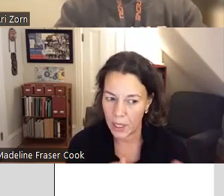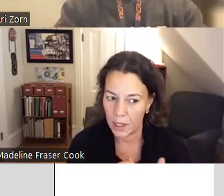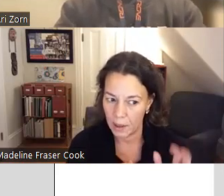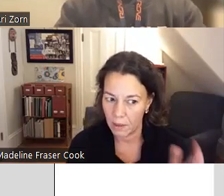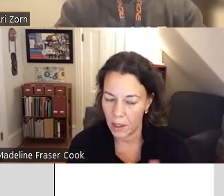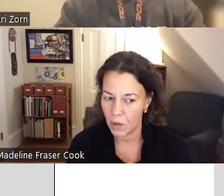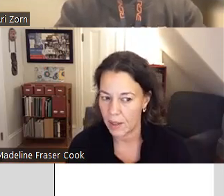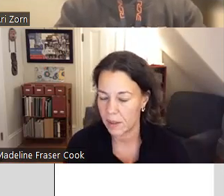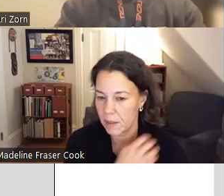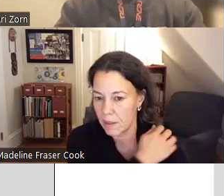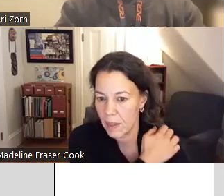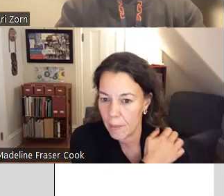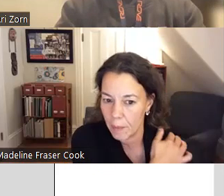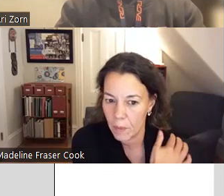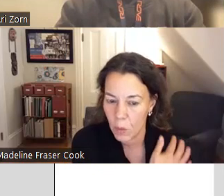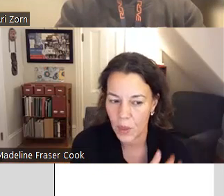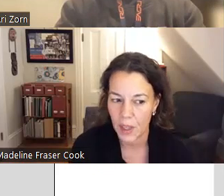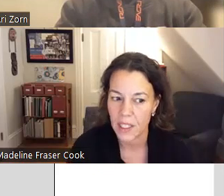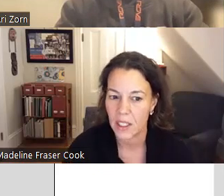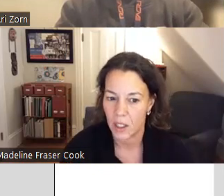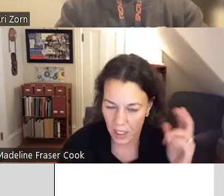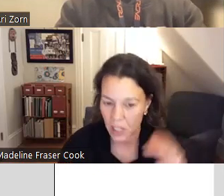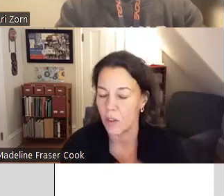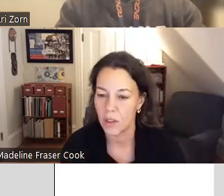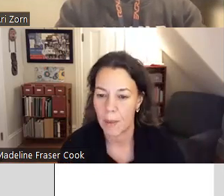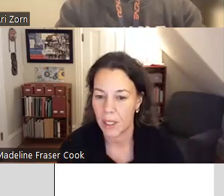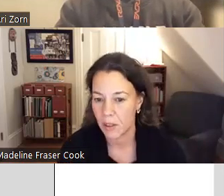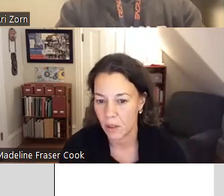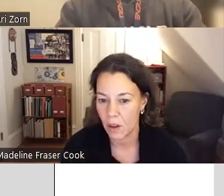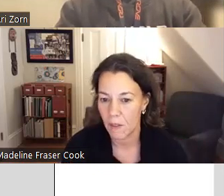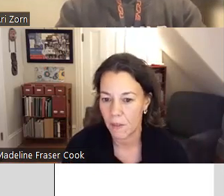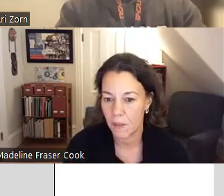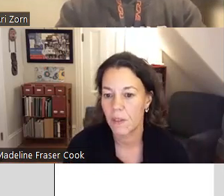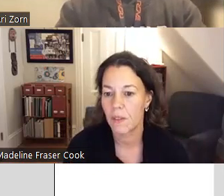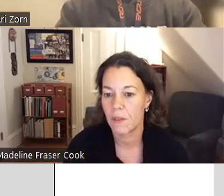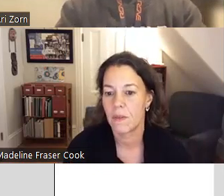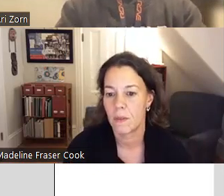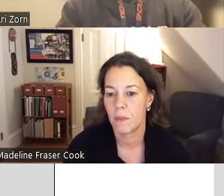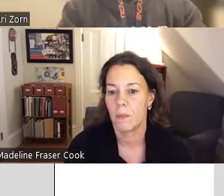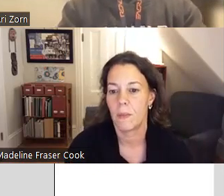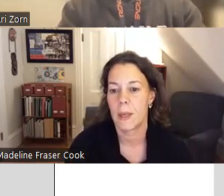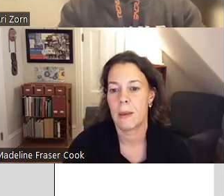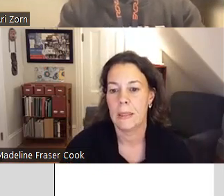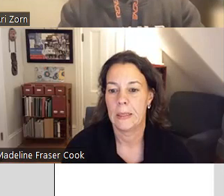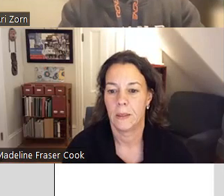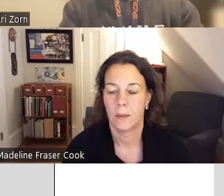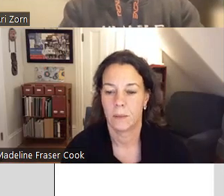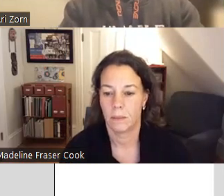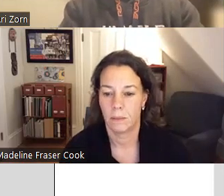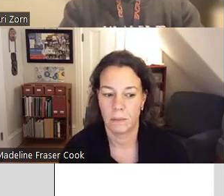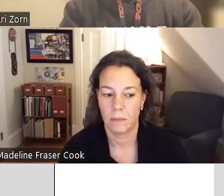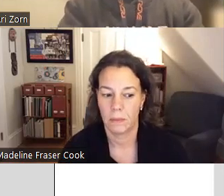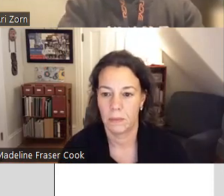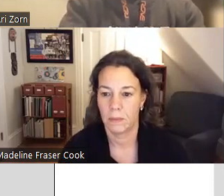ça we nous can capables address them with the adresser attention that each of those topics avec deserve. attention et chaque mérité. I mean,